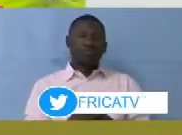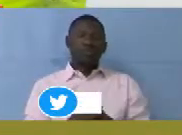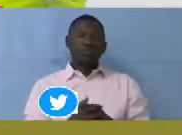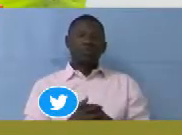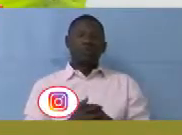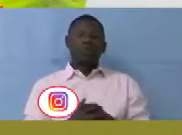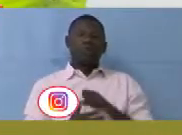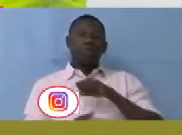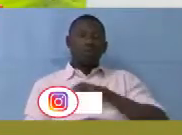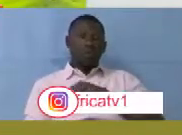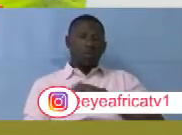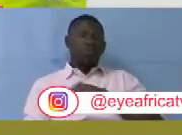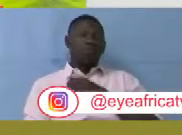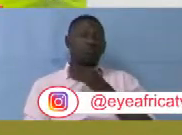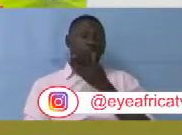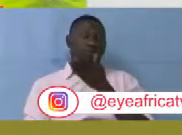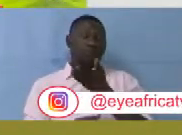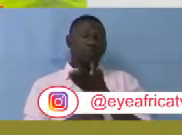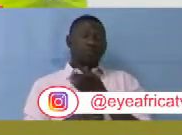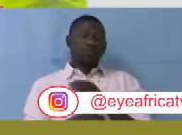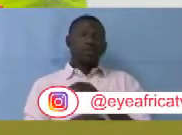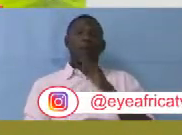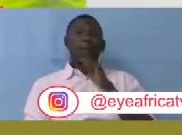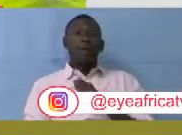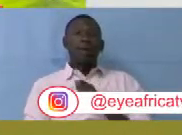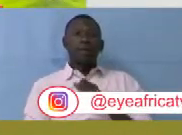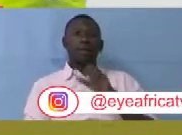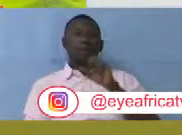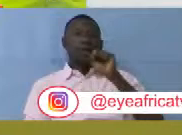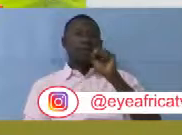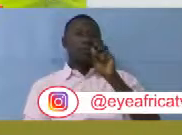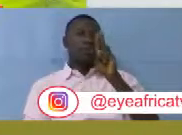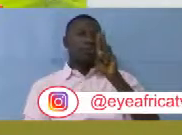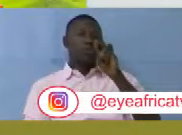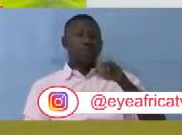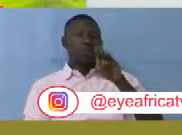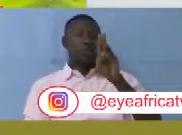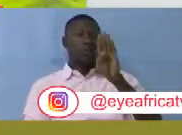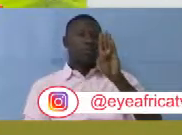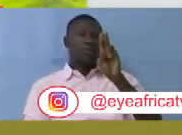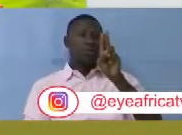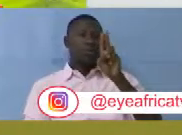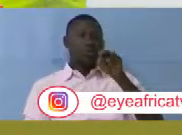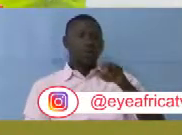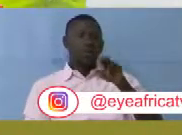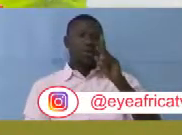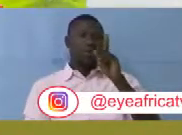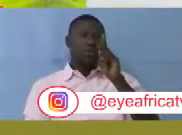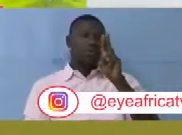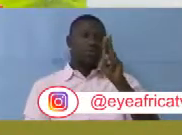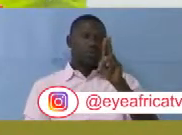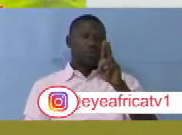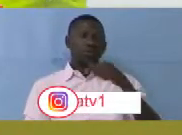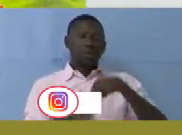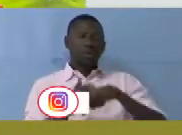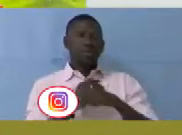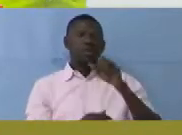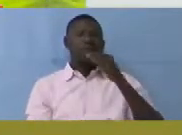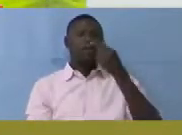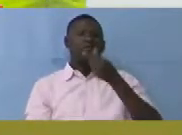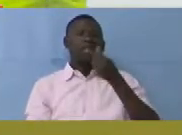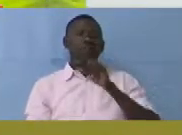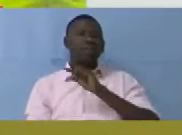One Mr. Sumbundu in Sabi. Mr. Sumbundu, Sabi Sate Oleto. So the commissioner gave me an instruction